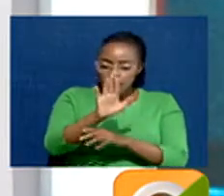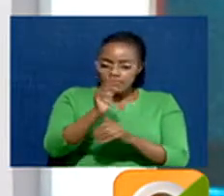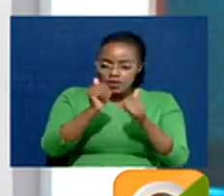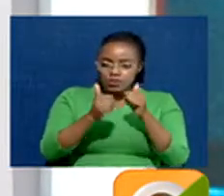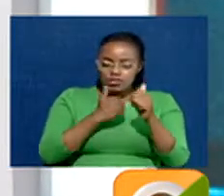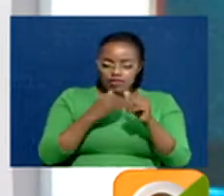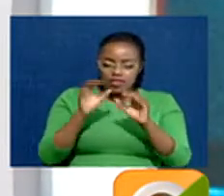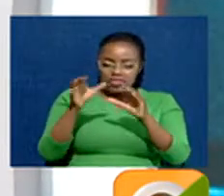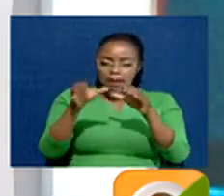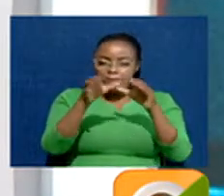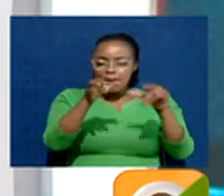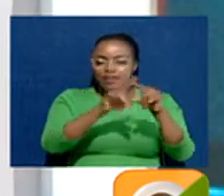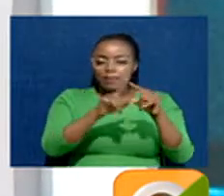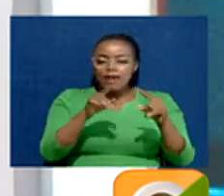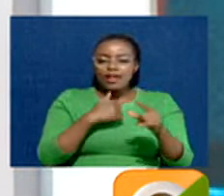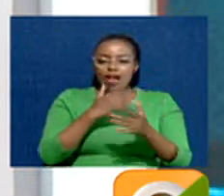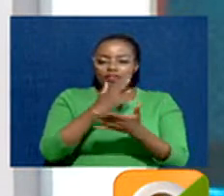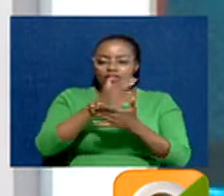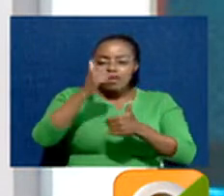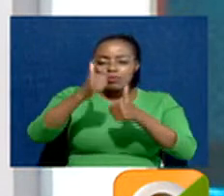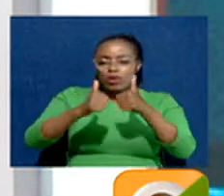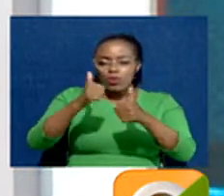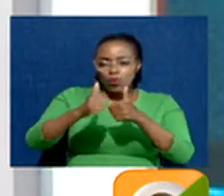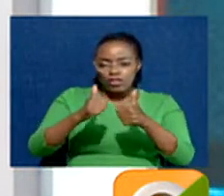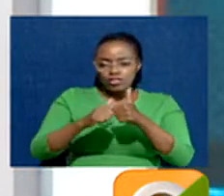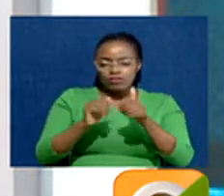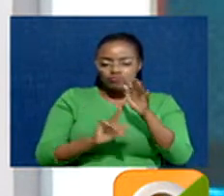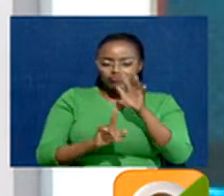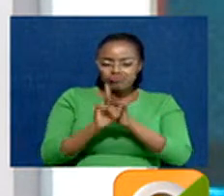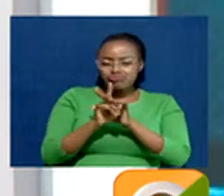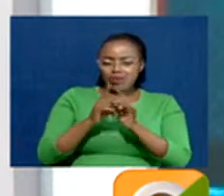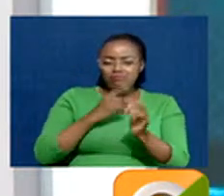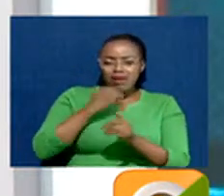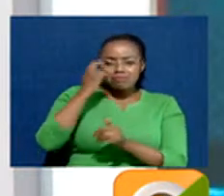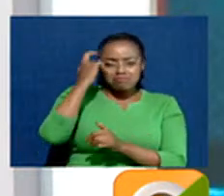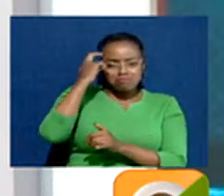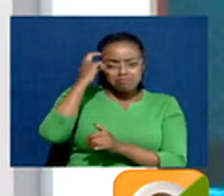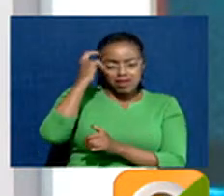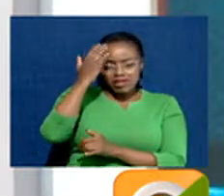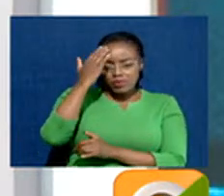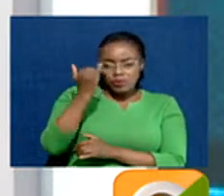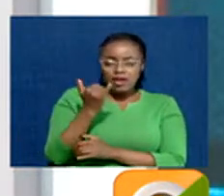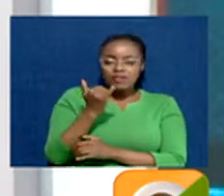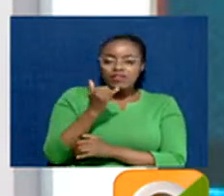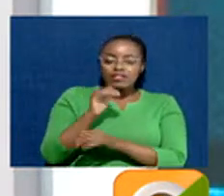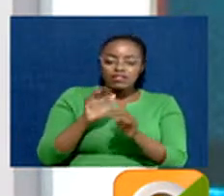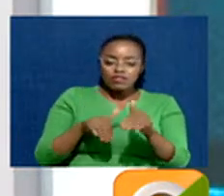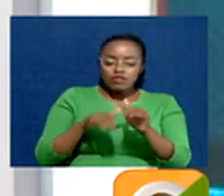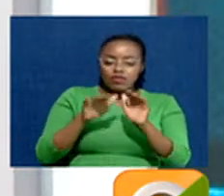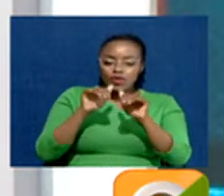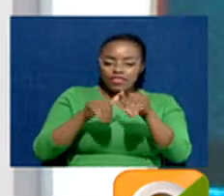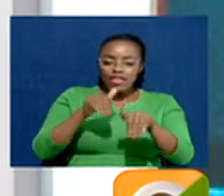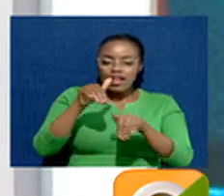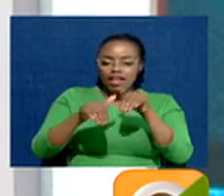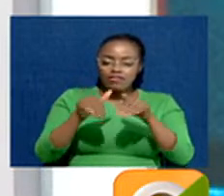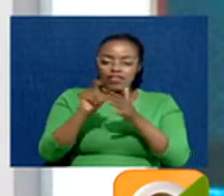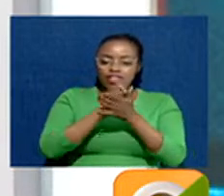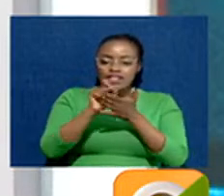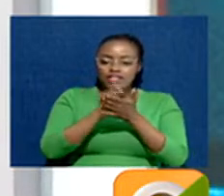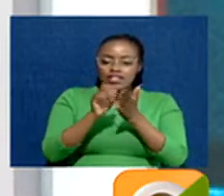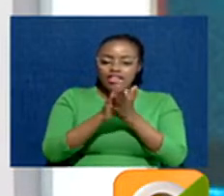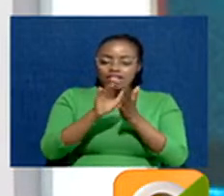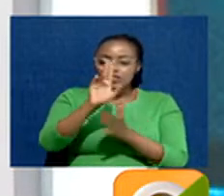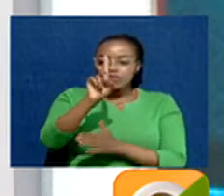Party. But there's something in that that really triggers my mind, because going into the election, who was the Secretary General of